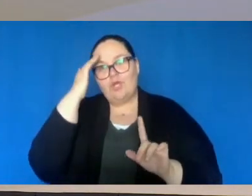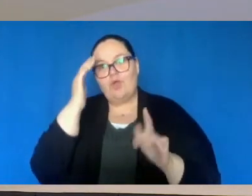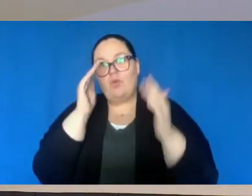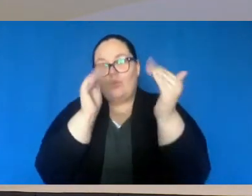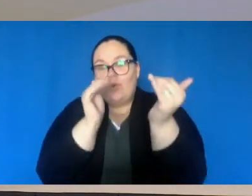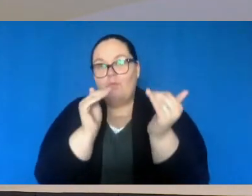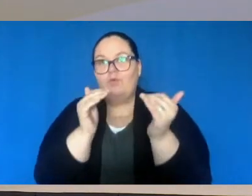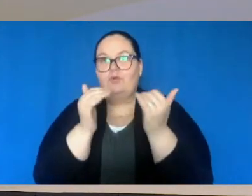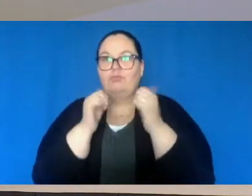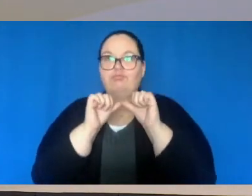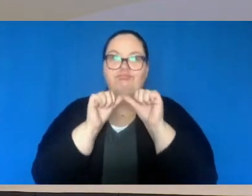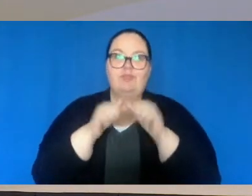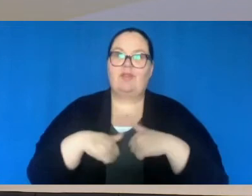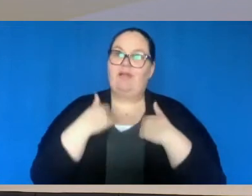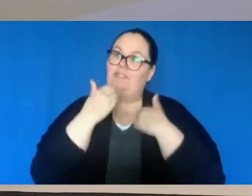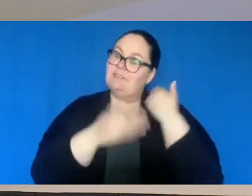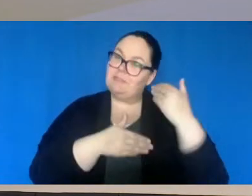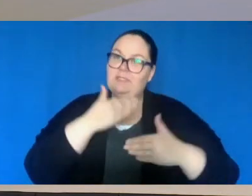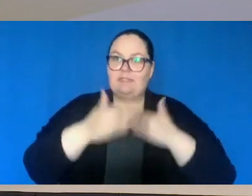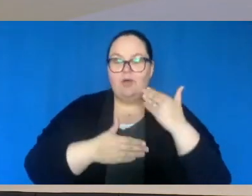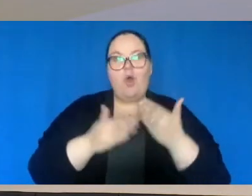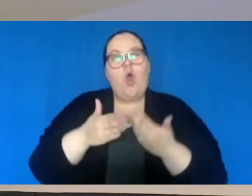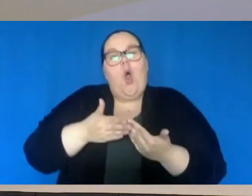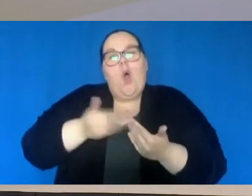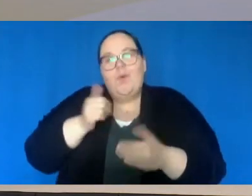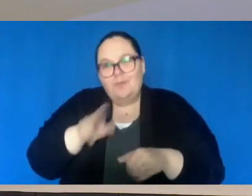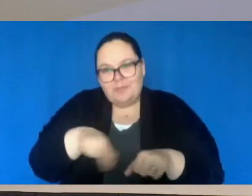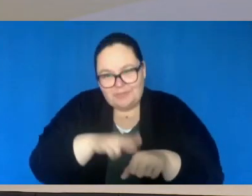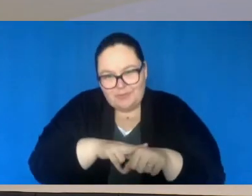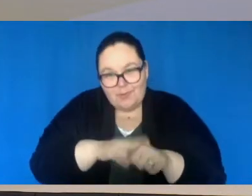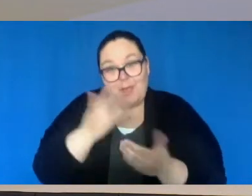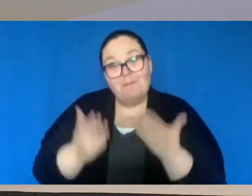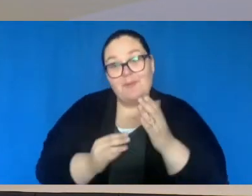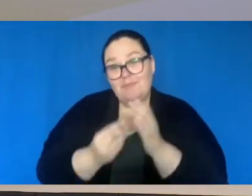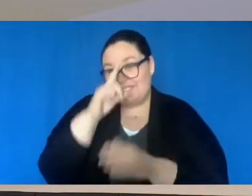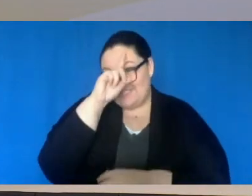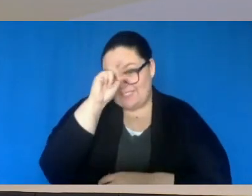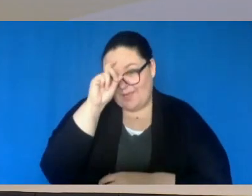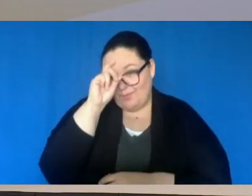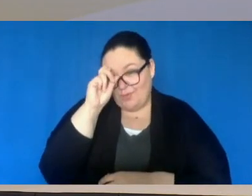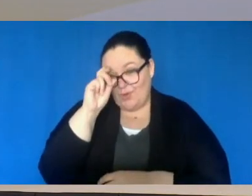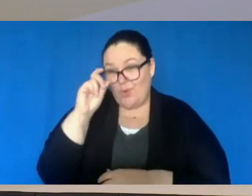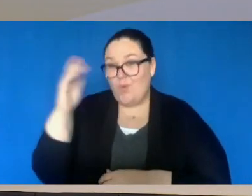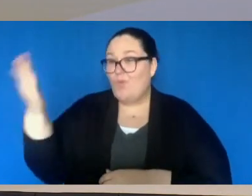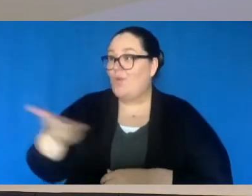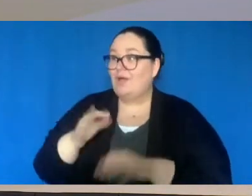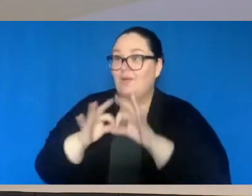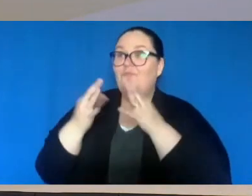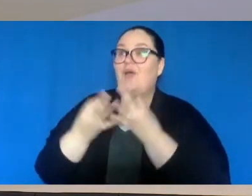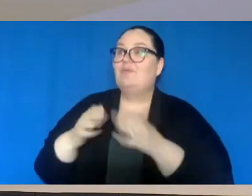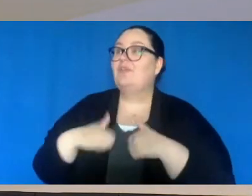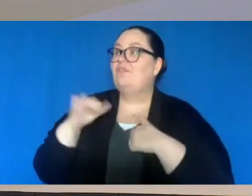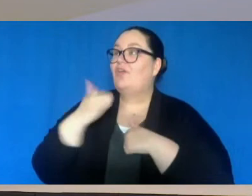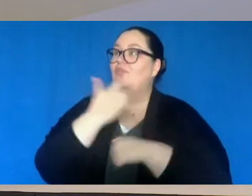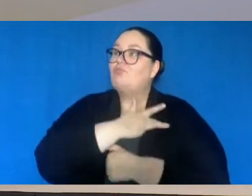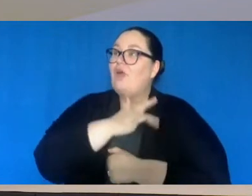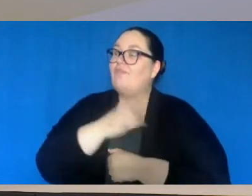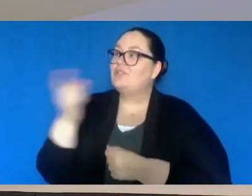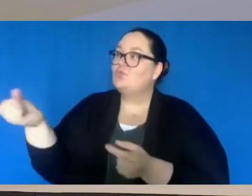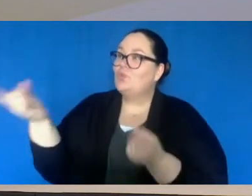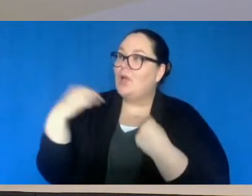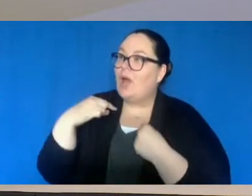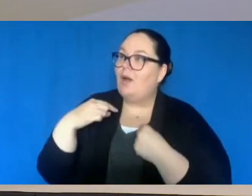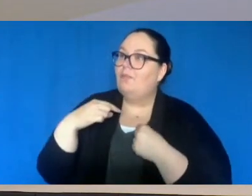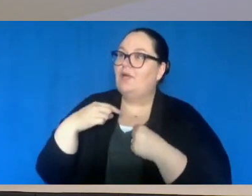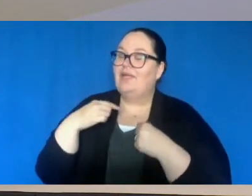activity and that by the summer we may be able to welcome some of our off-island family and loved ones to spend time in